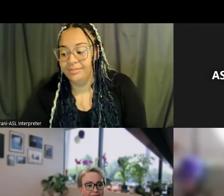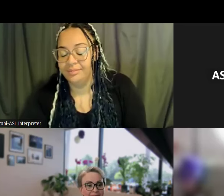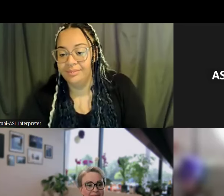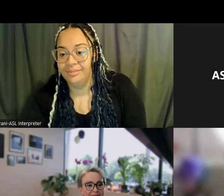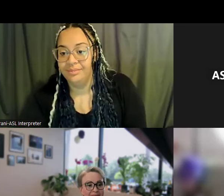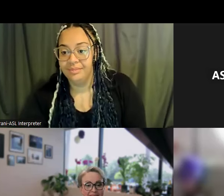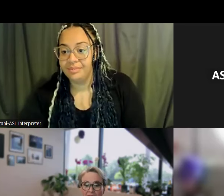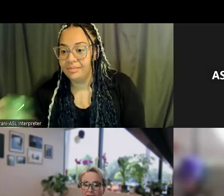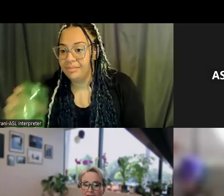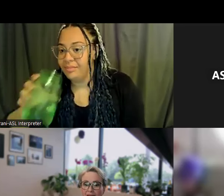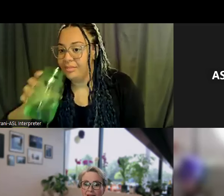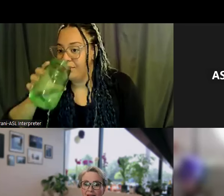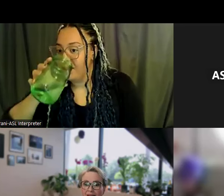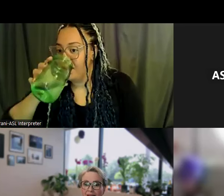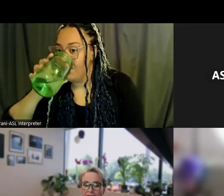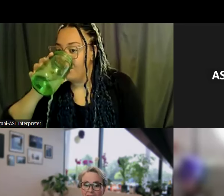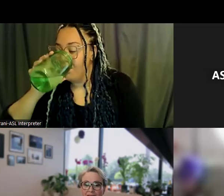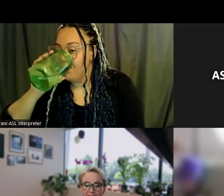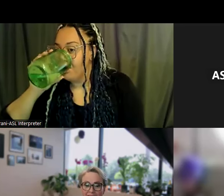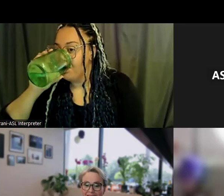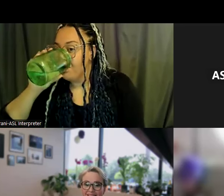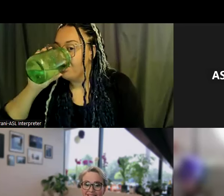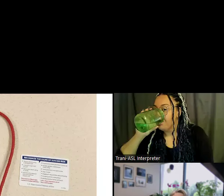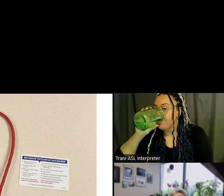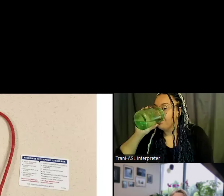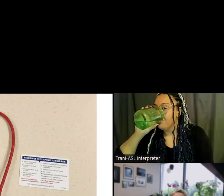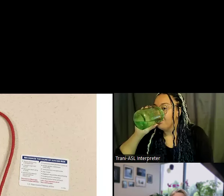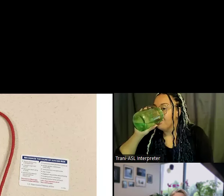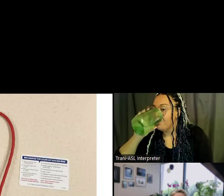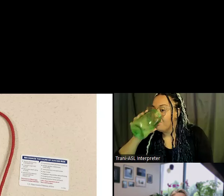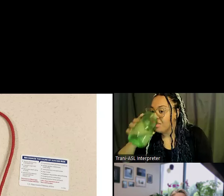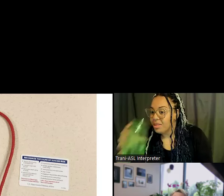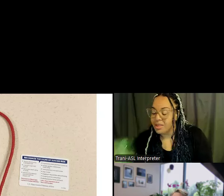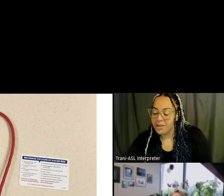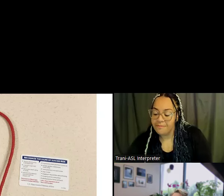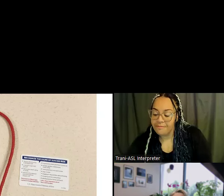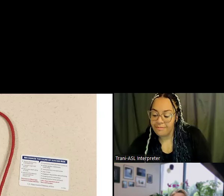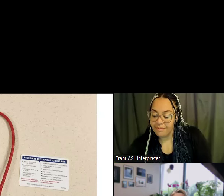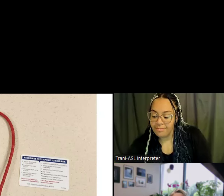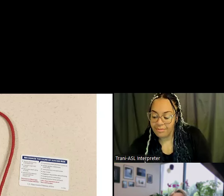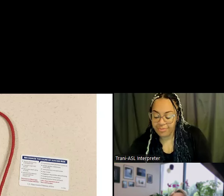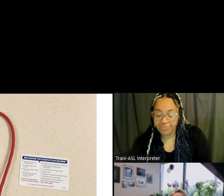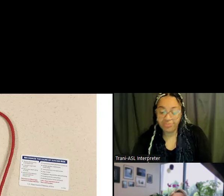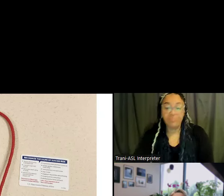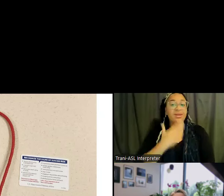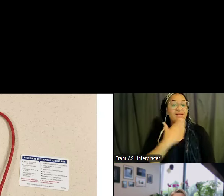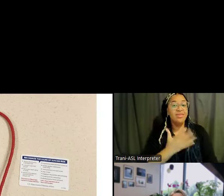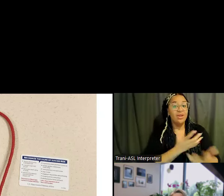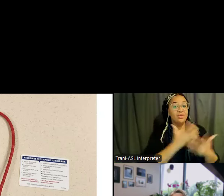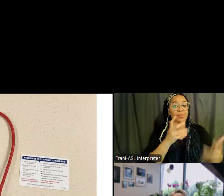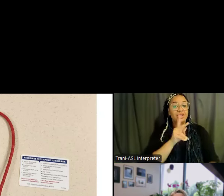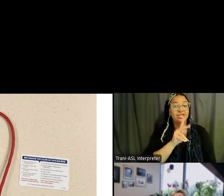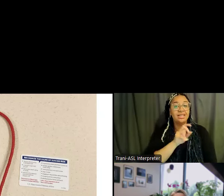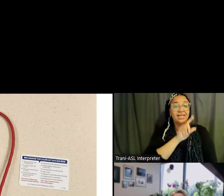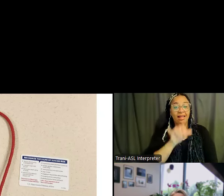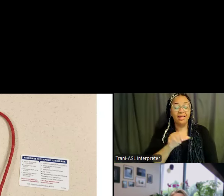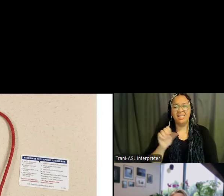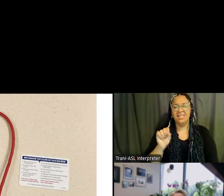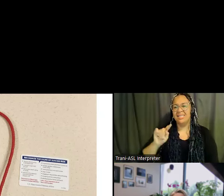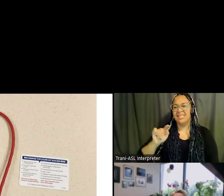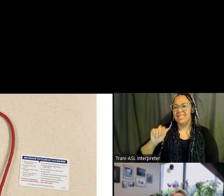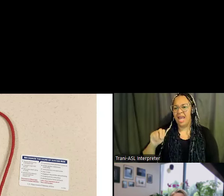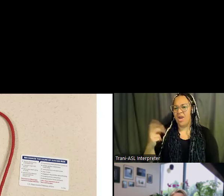Thank you, Michelle, for talking about that. This is Kelly. Stan, we had engaged before, I think last year, about really trying to get engaged the gun